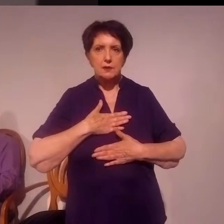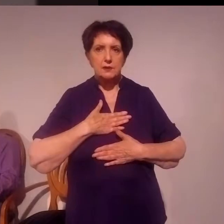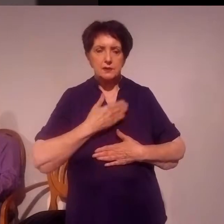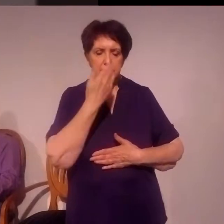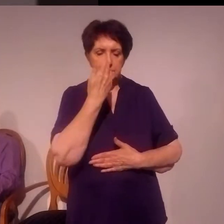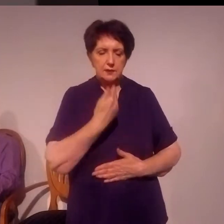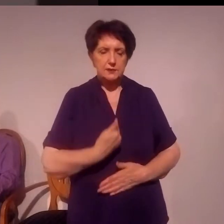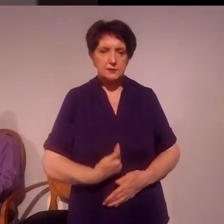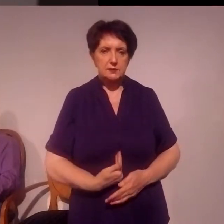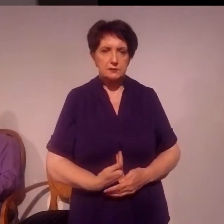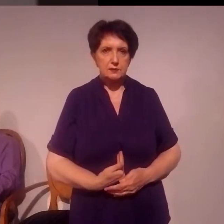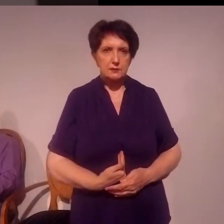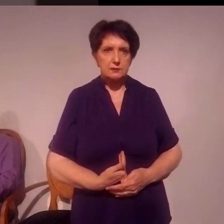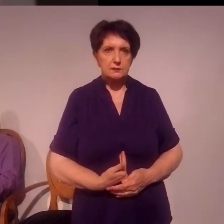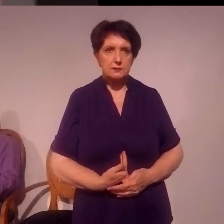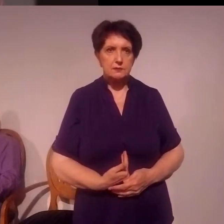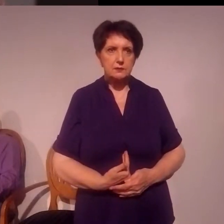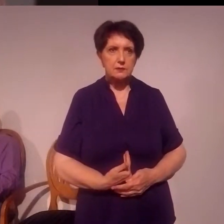center,